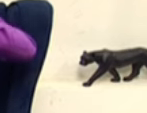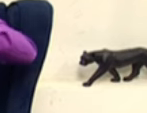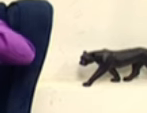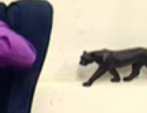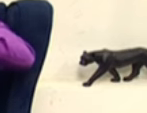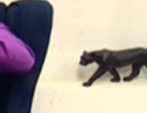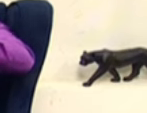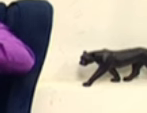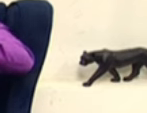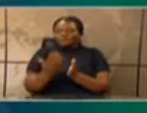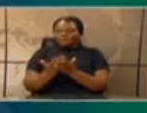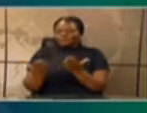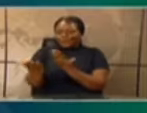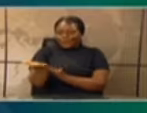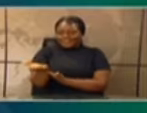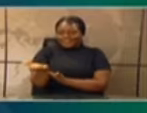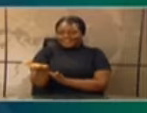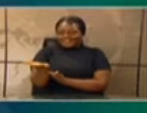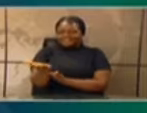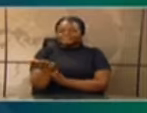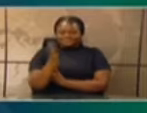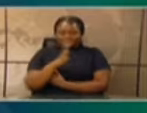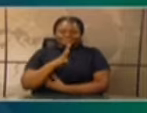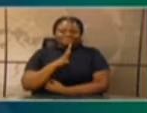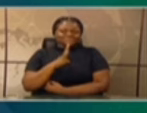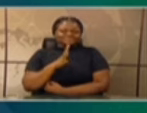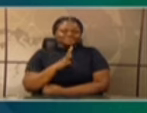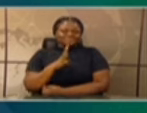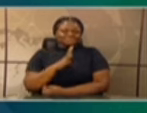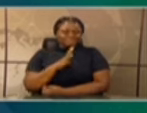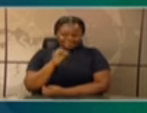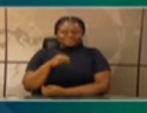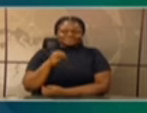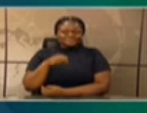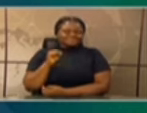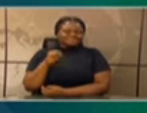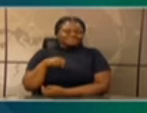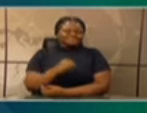did about Pamachi. Maybe I'm a call there somewhere.